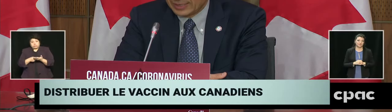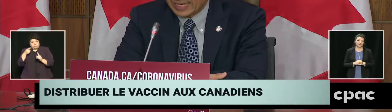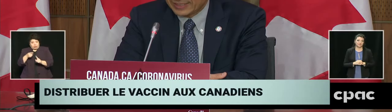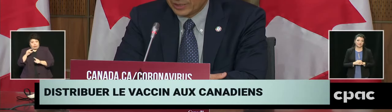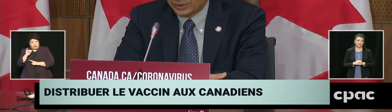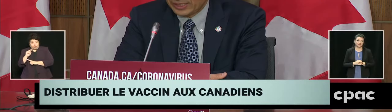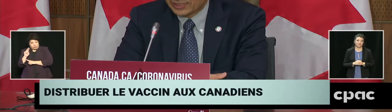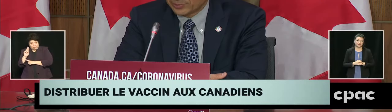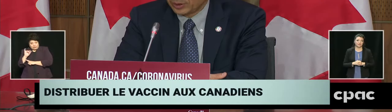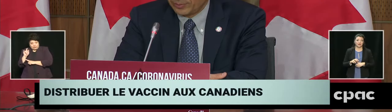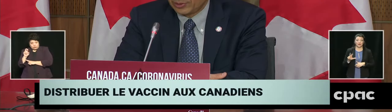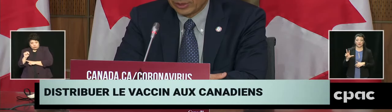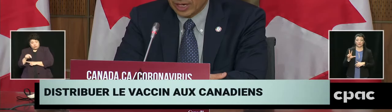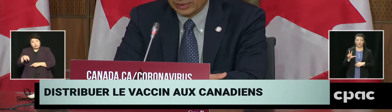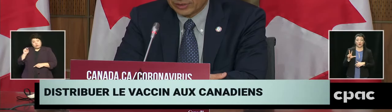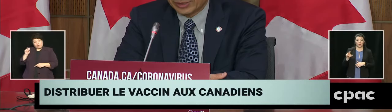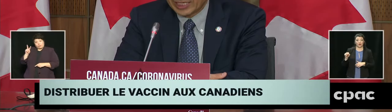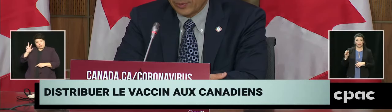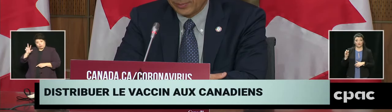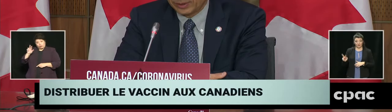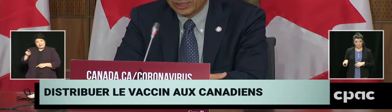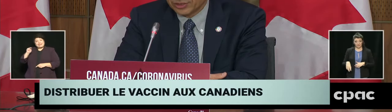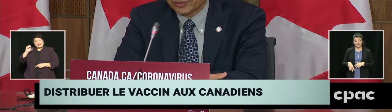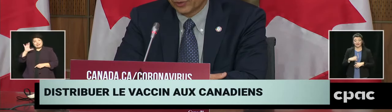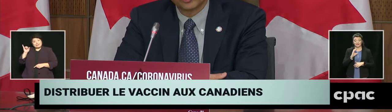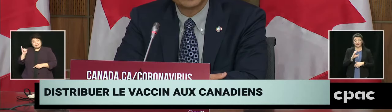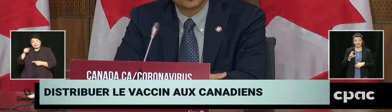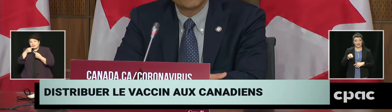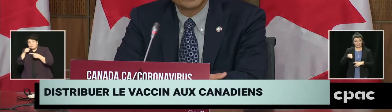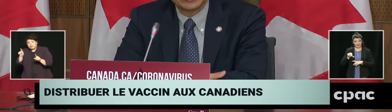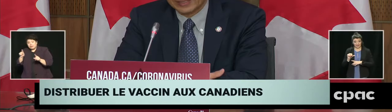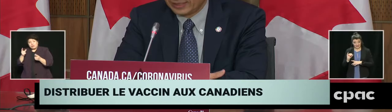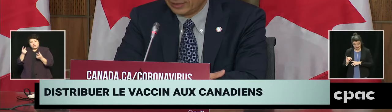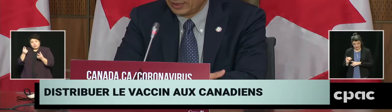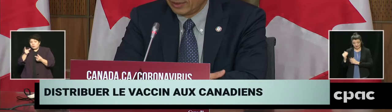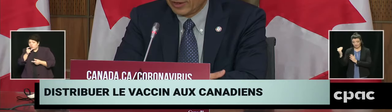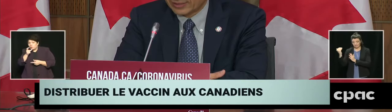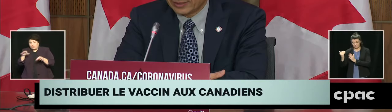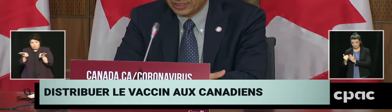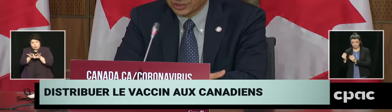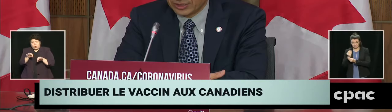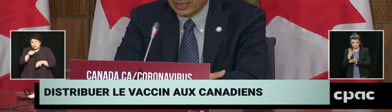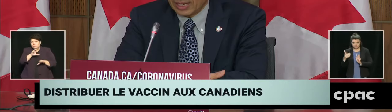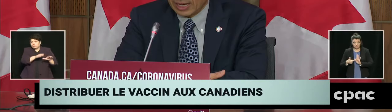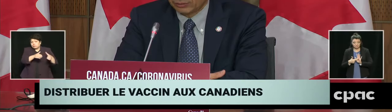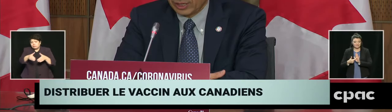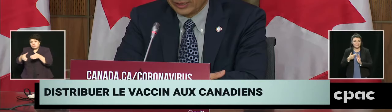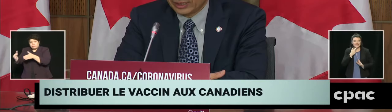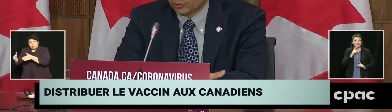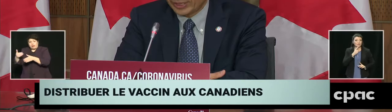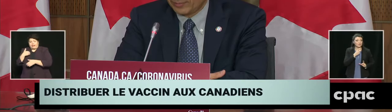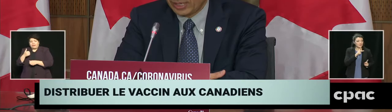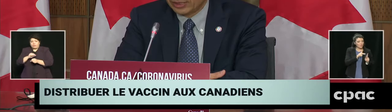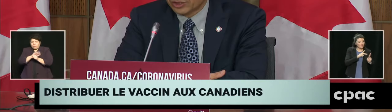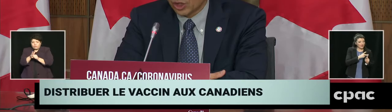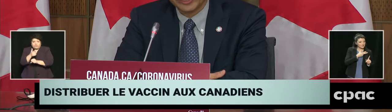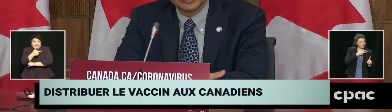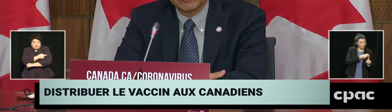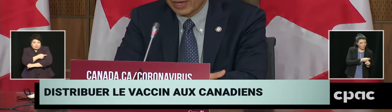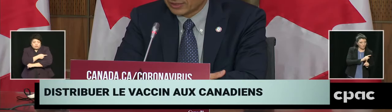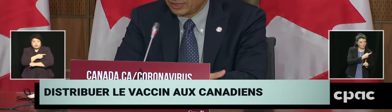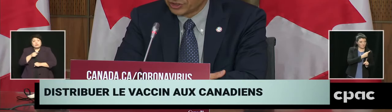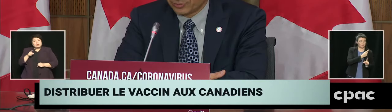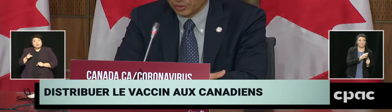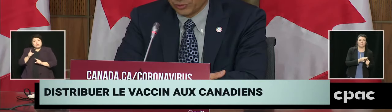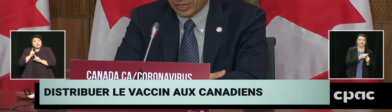3rd, NACI released its preliminary guidance on key populations for early COVID-19 vaccination, outlining a recommended